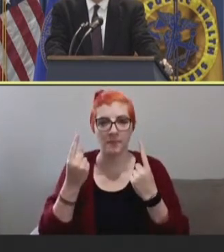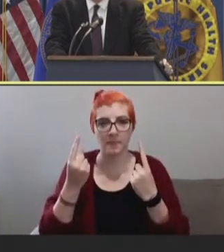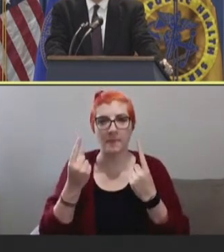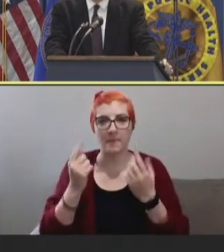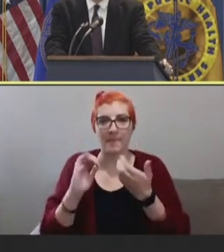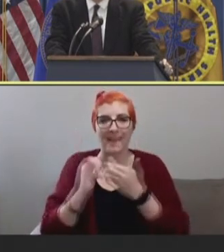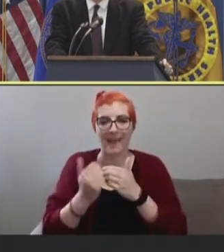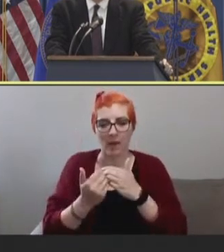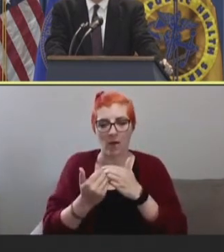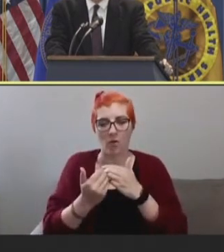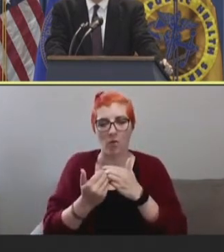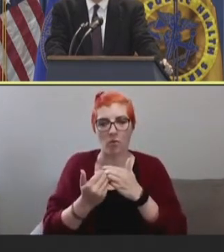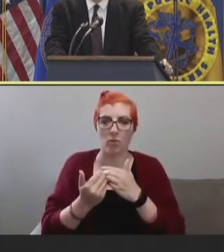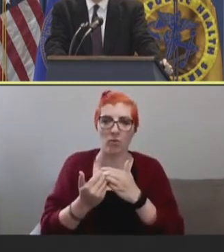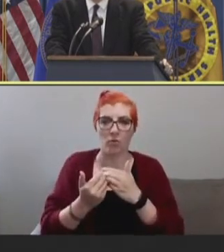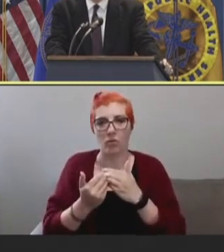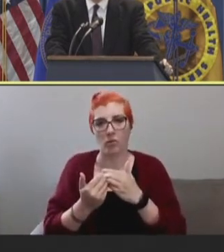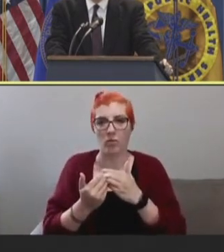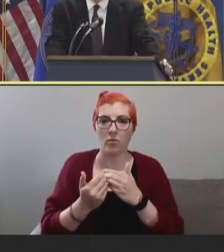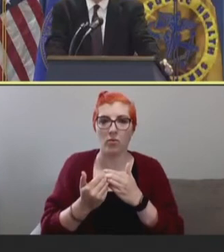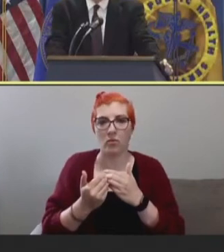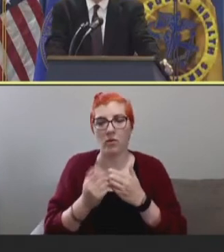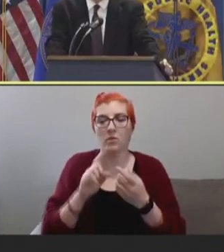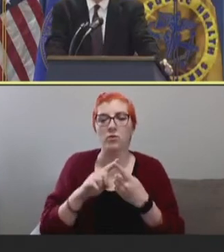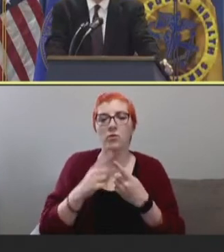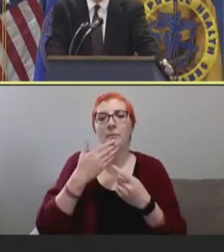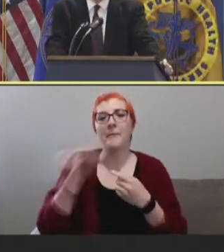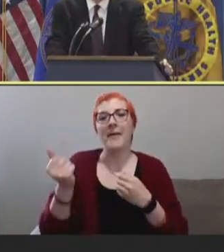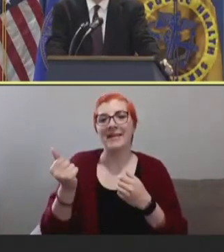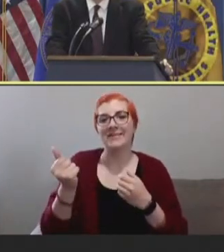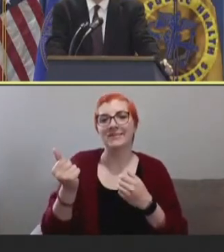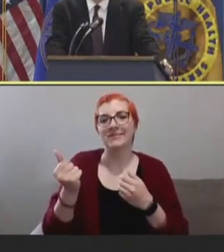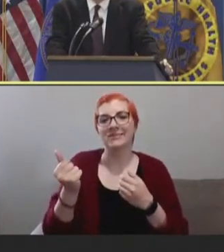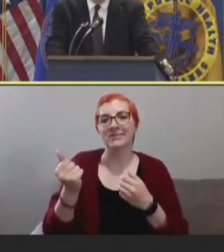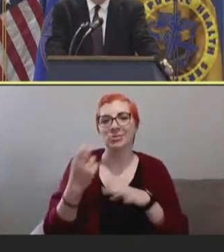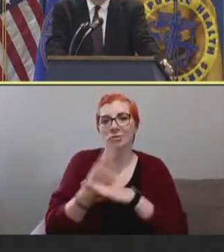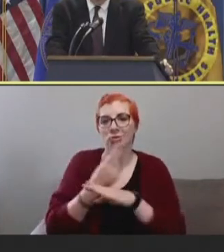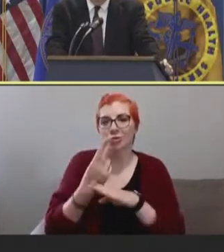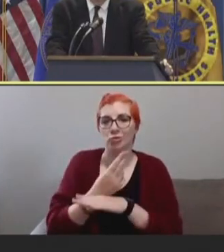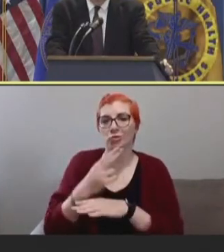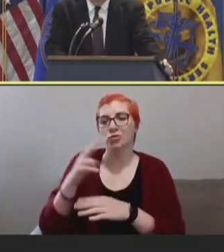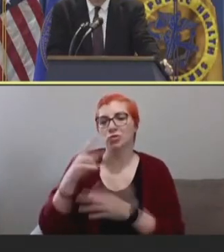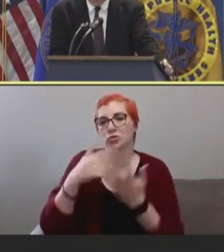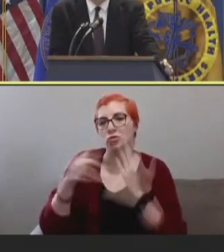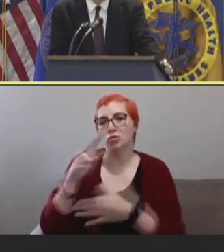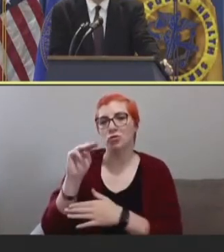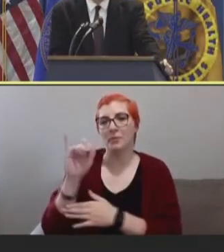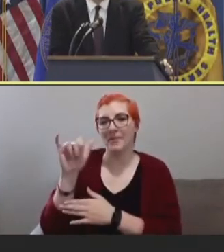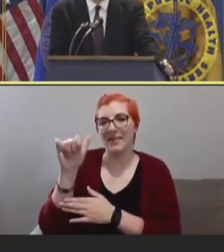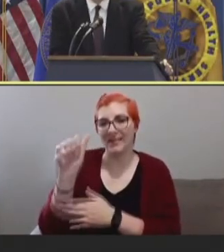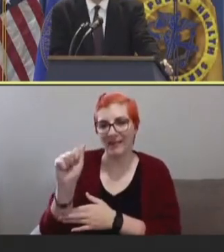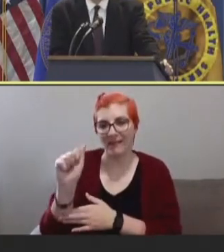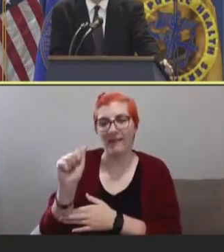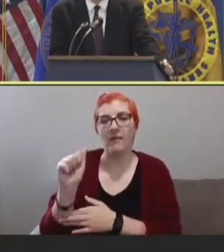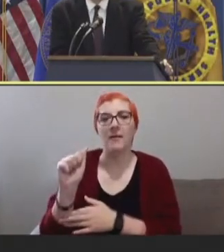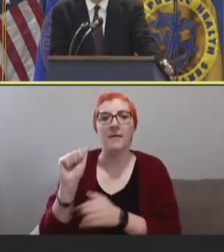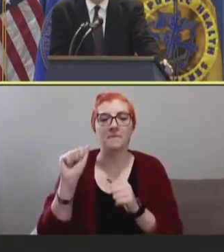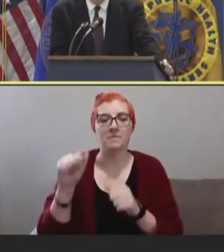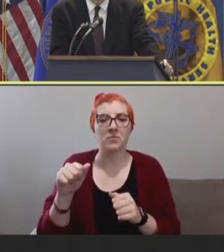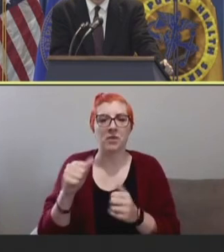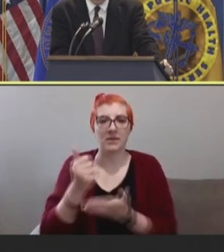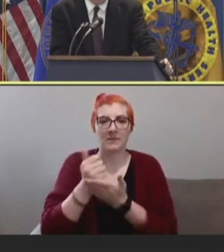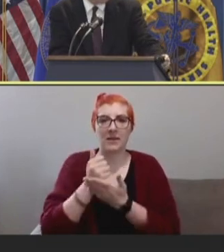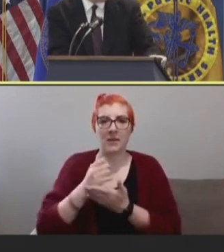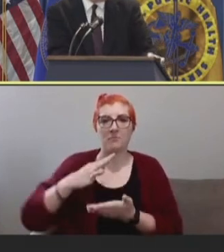how to best leverage social media so that it can work to our benefit in promoting